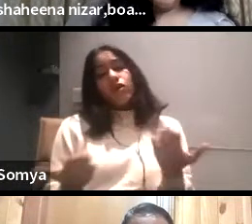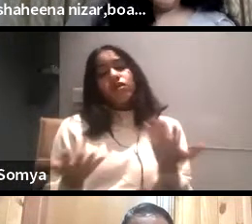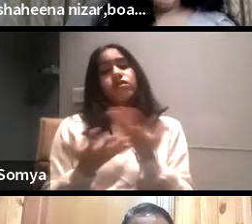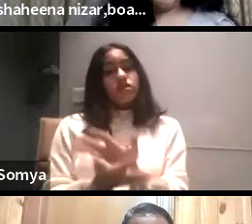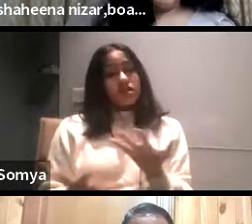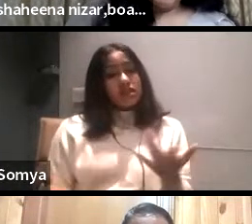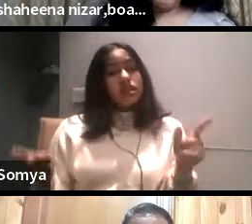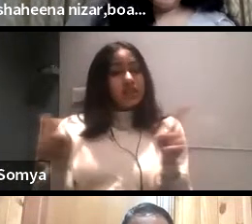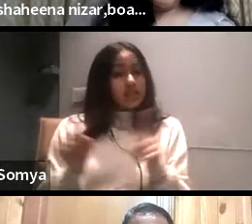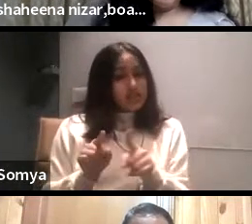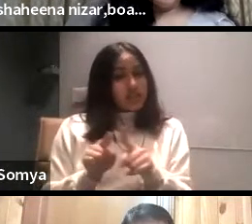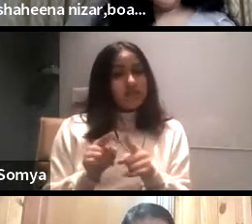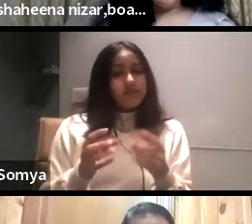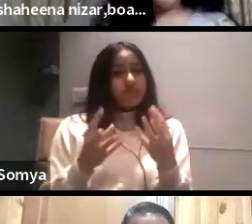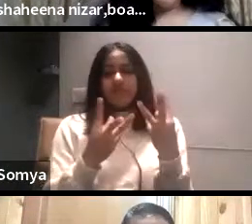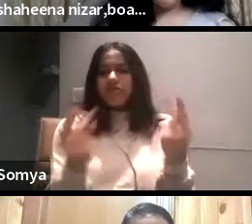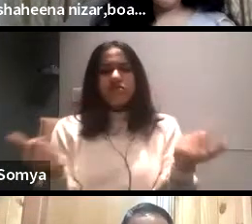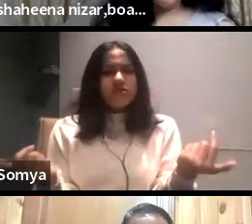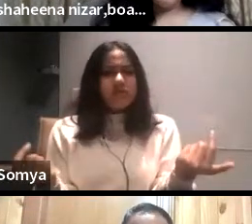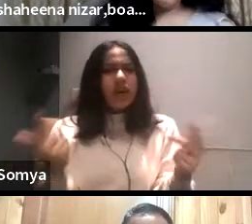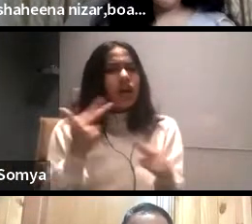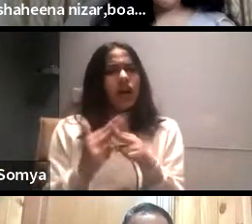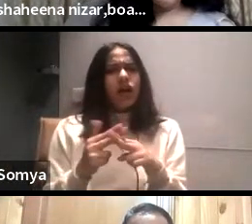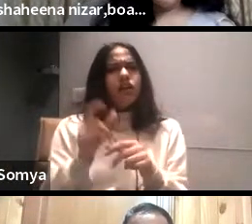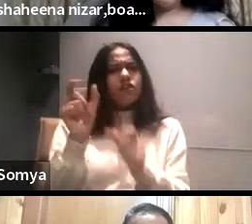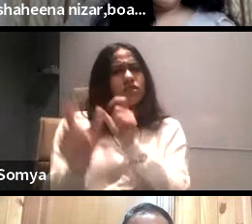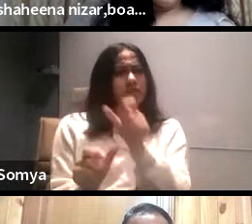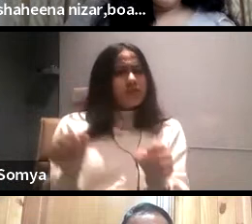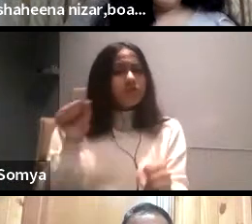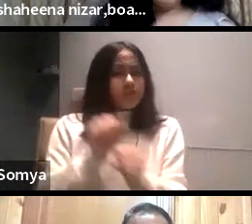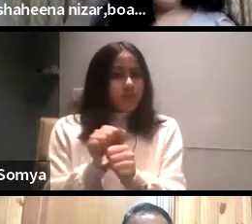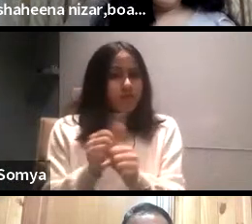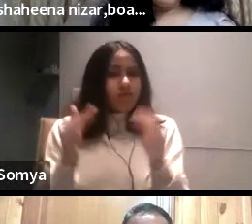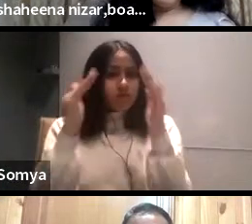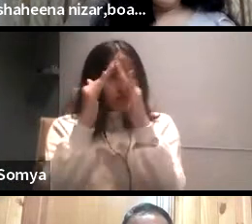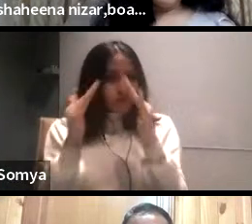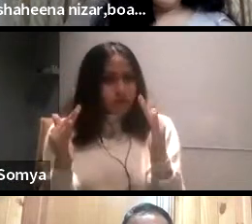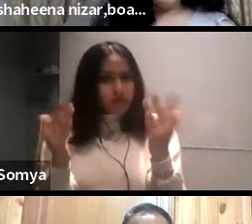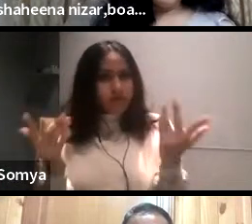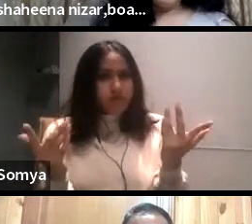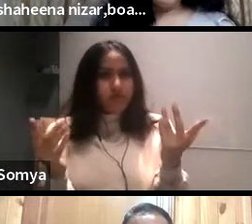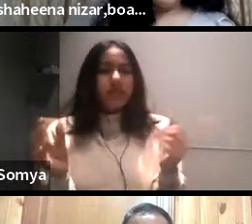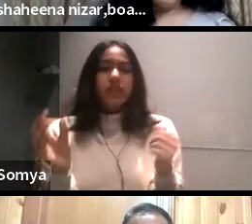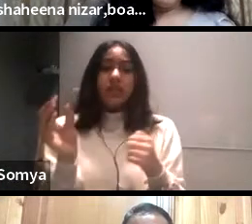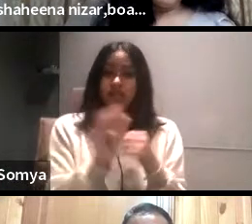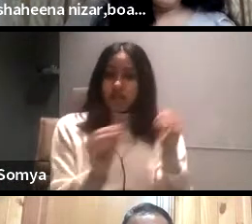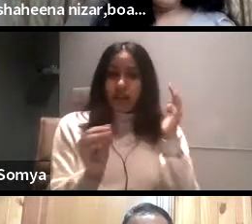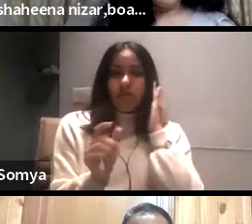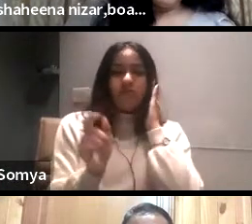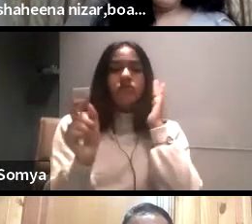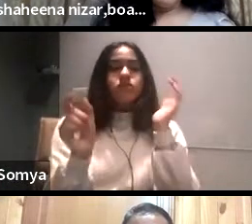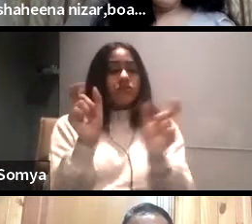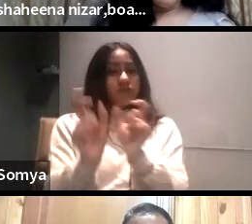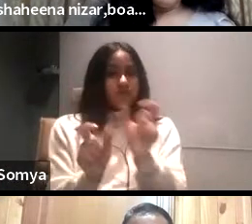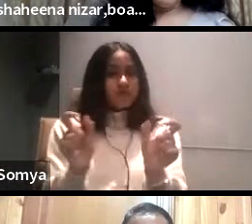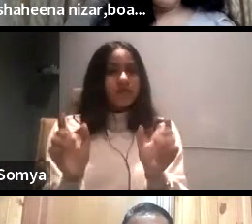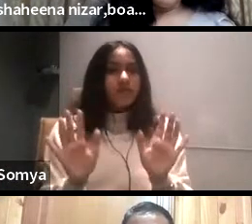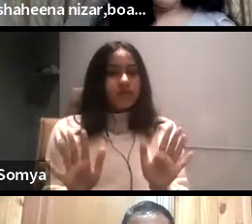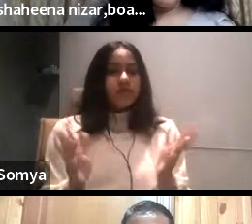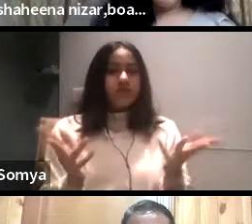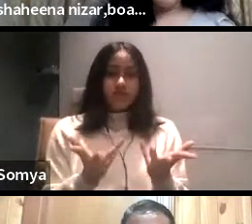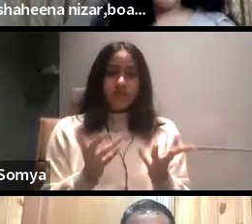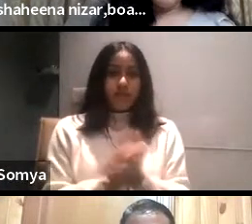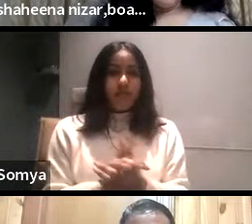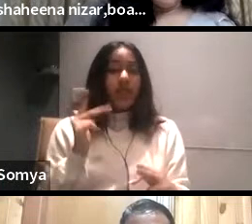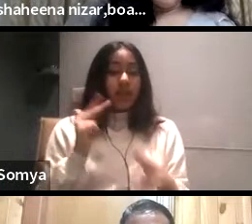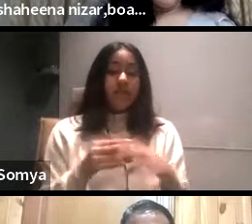just disappear. Person working from home, some of the individuals,